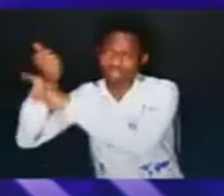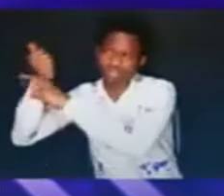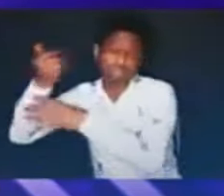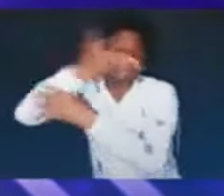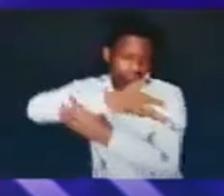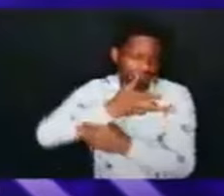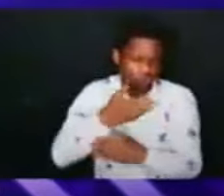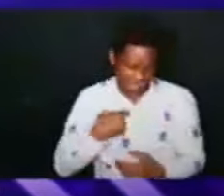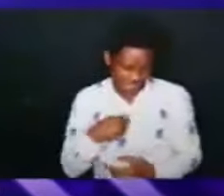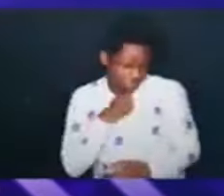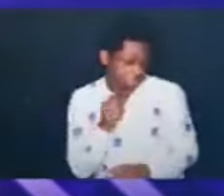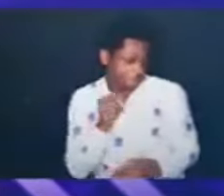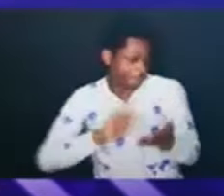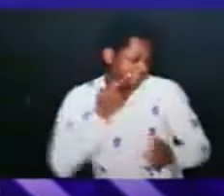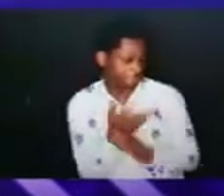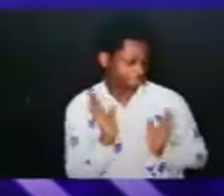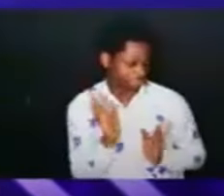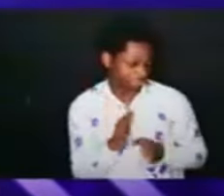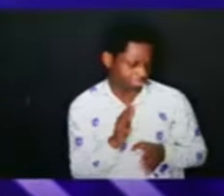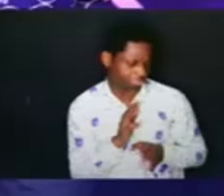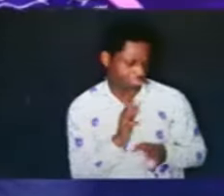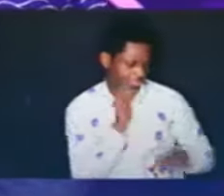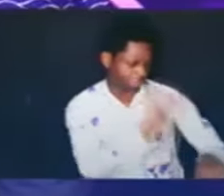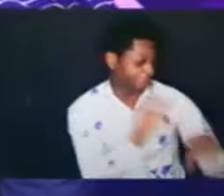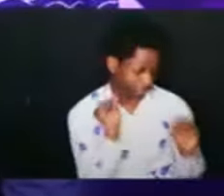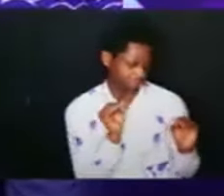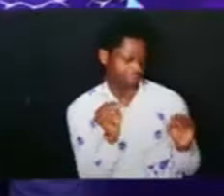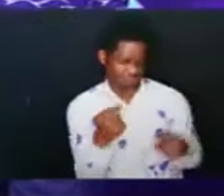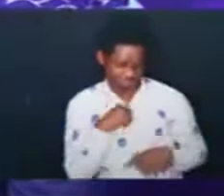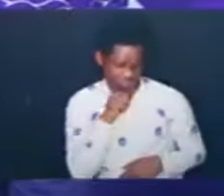not revenge. So I am not in the place of God."